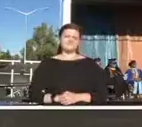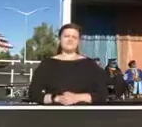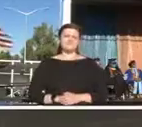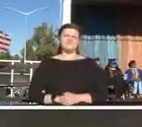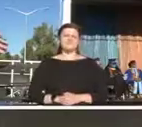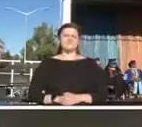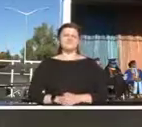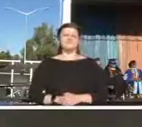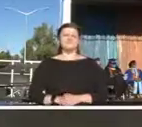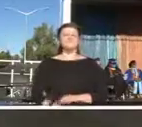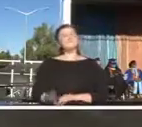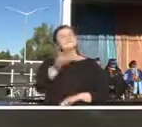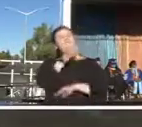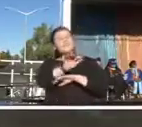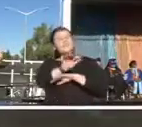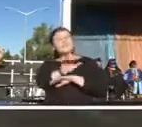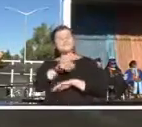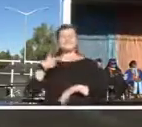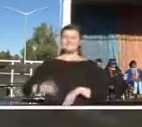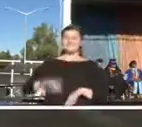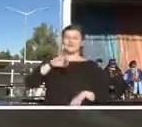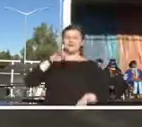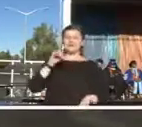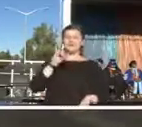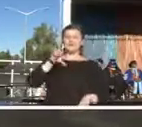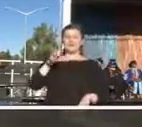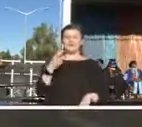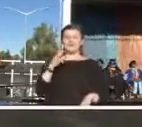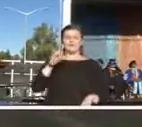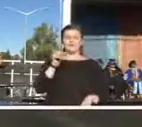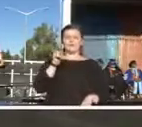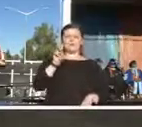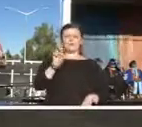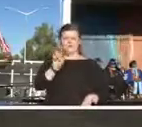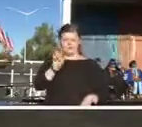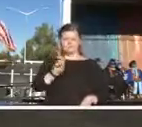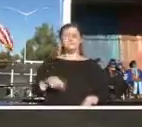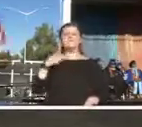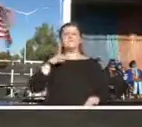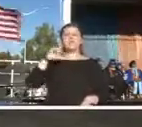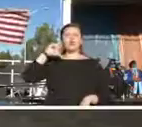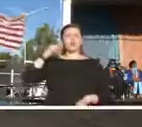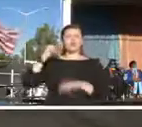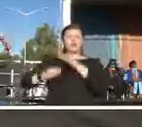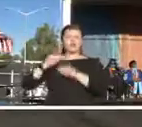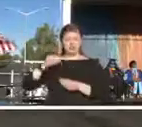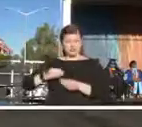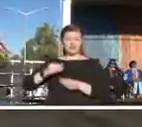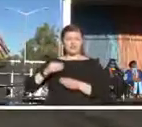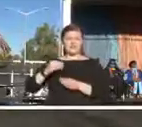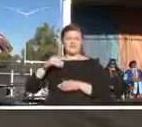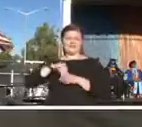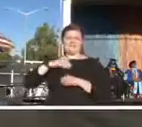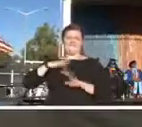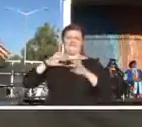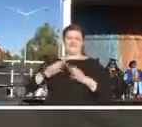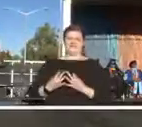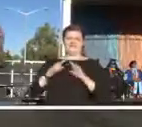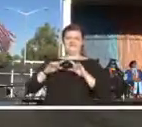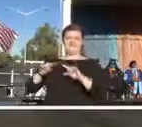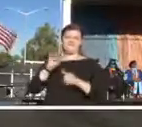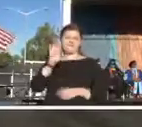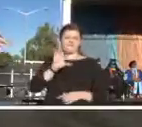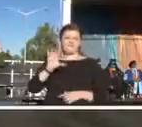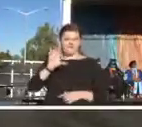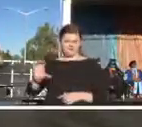Good evening. My name is Josiah Joner. I'm the third generation of my family to attend Clark College, and I had the honor of serving you